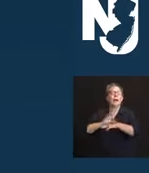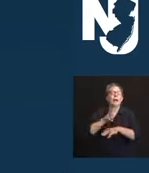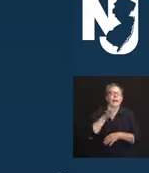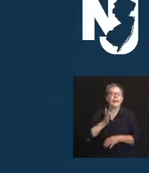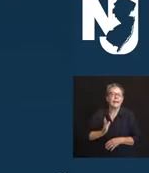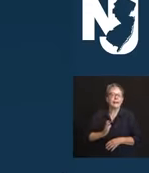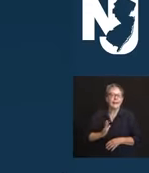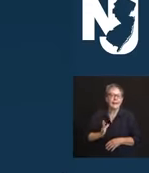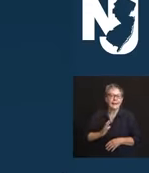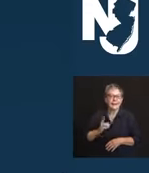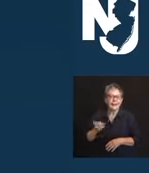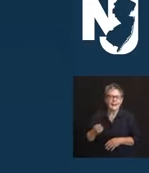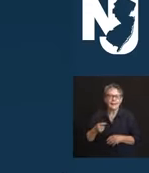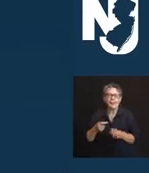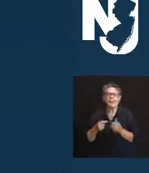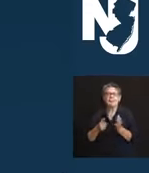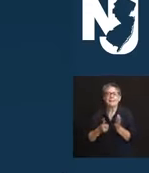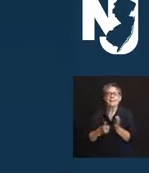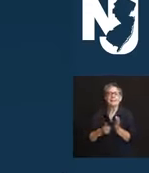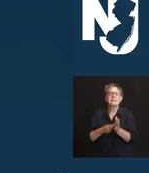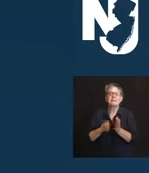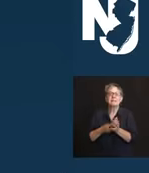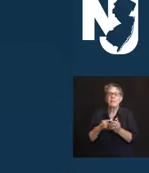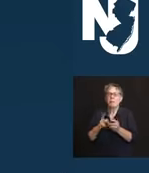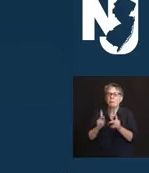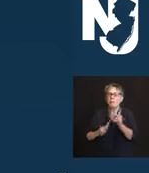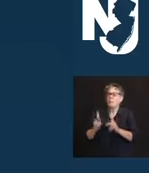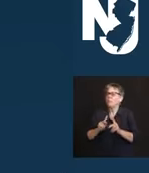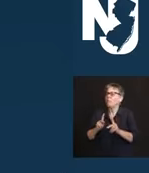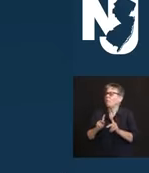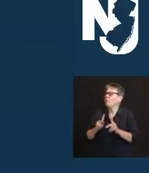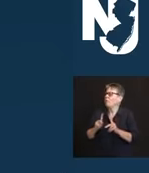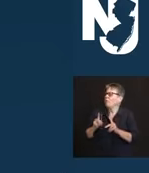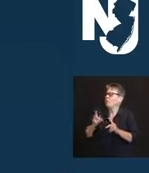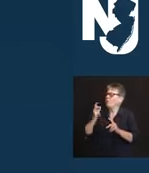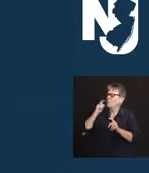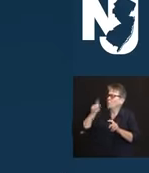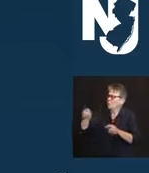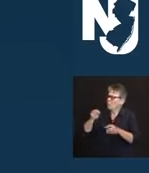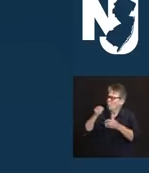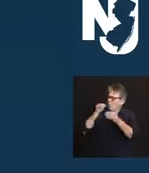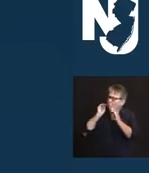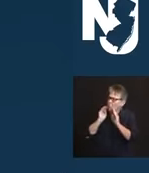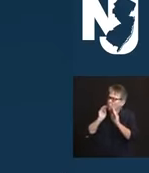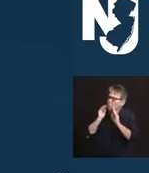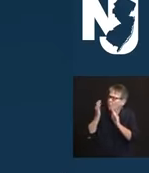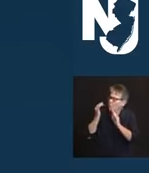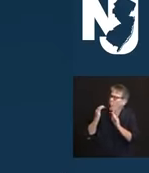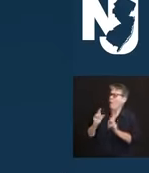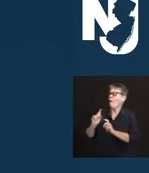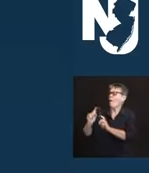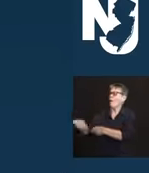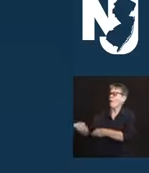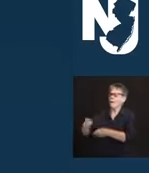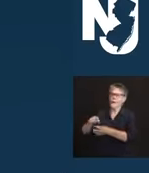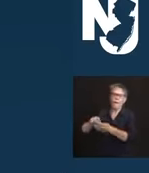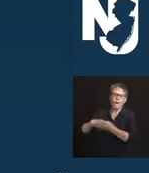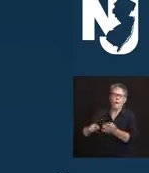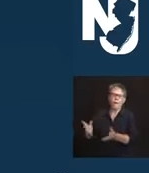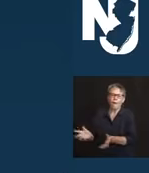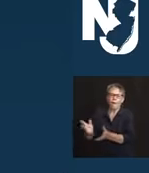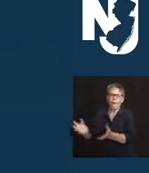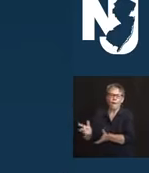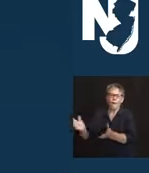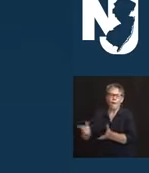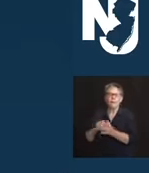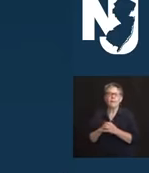lift or who couldn't afford a gift, and always gave of her time to plan the perfect event, whether for 100 people or just